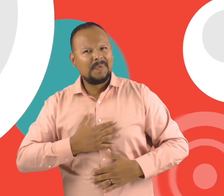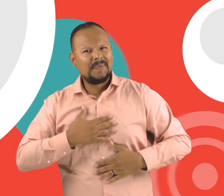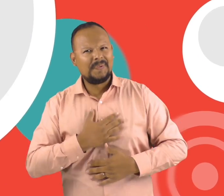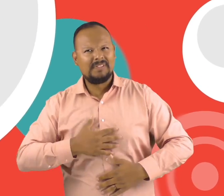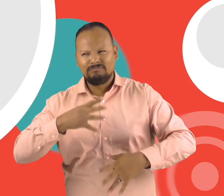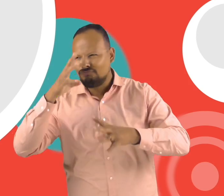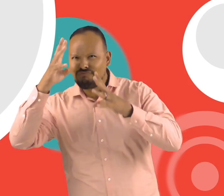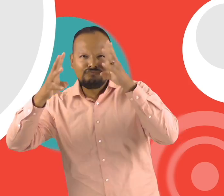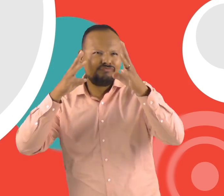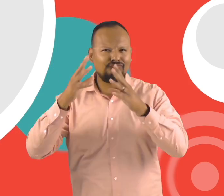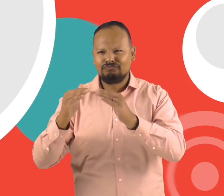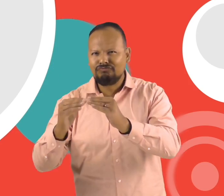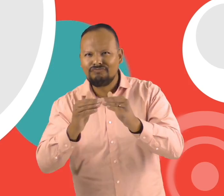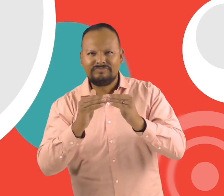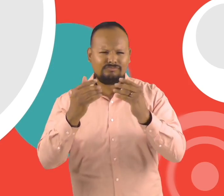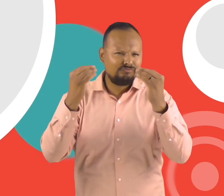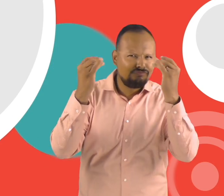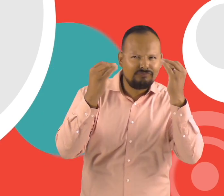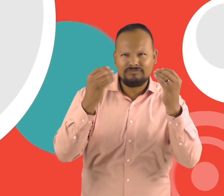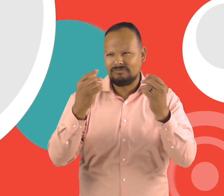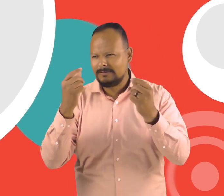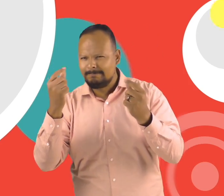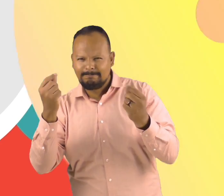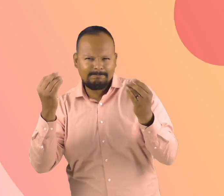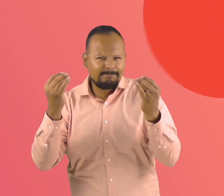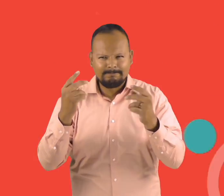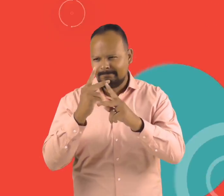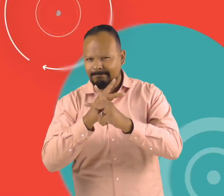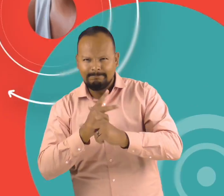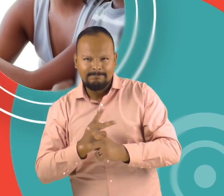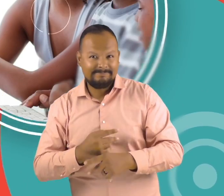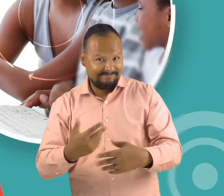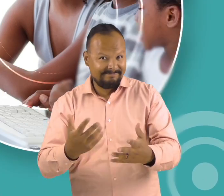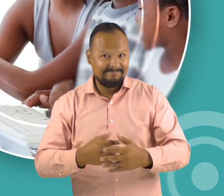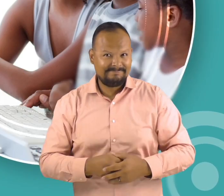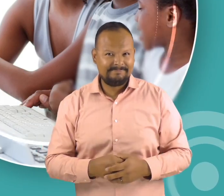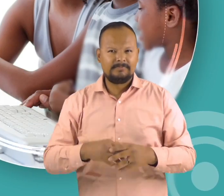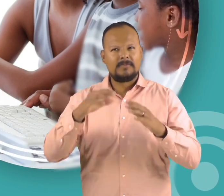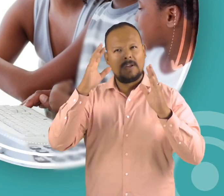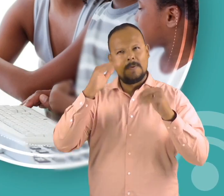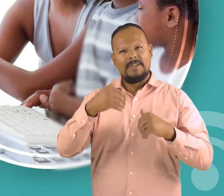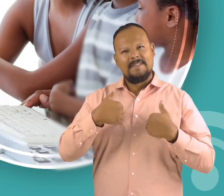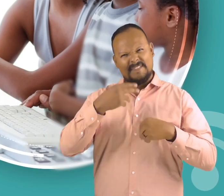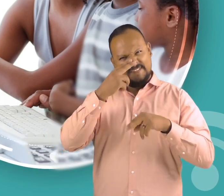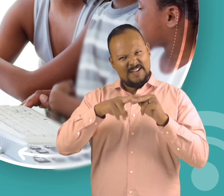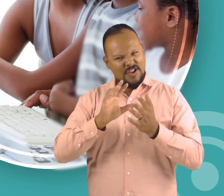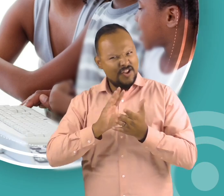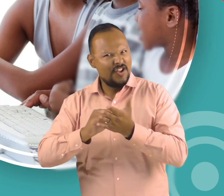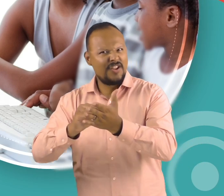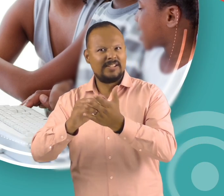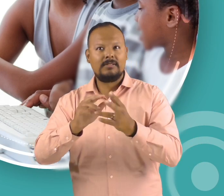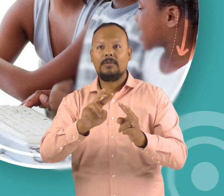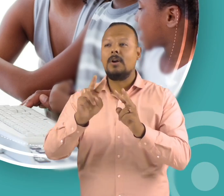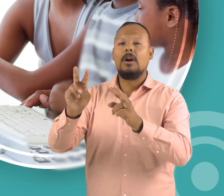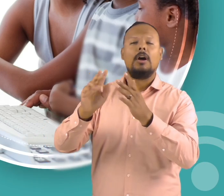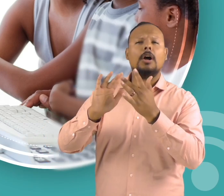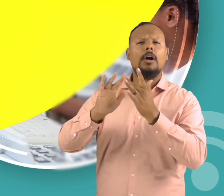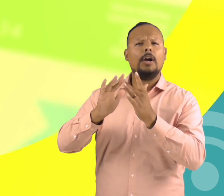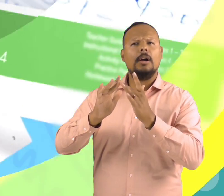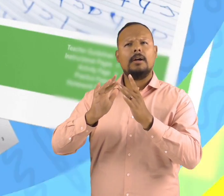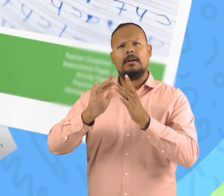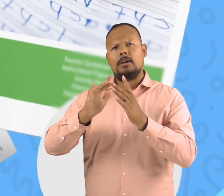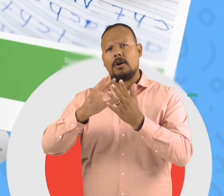Hope you had fun learning with us! Visit us at LearnBrite.org for thousands of free